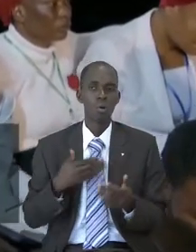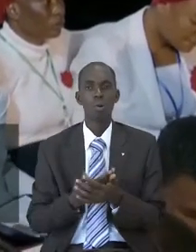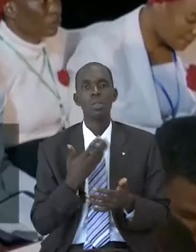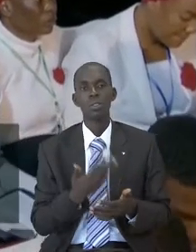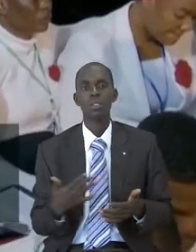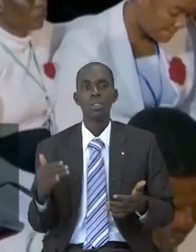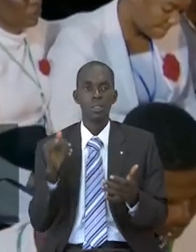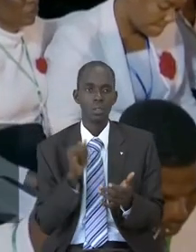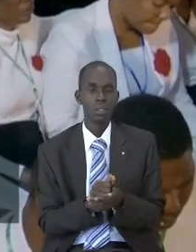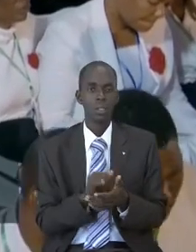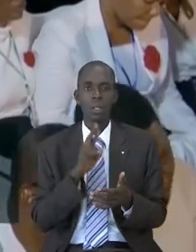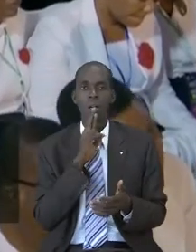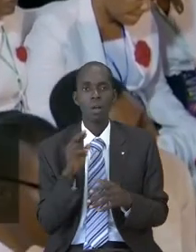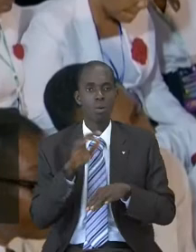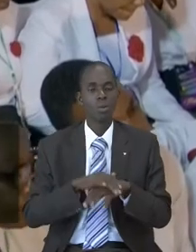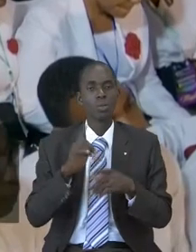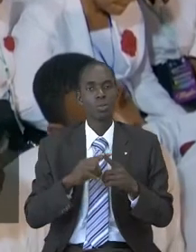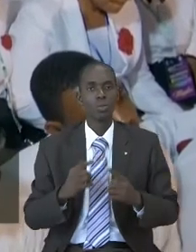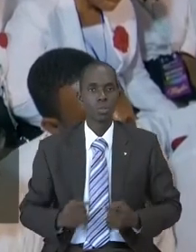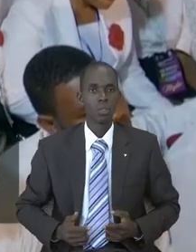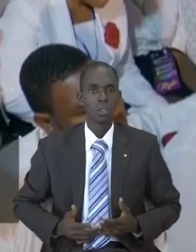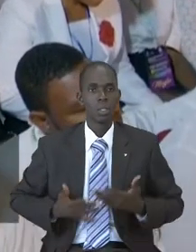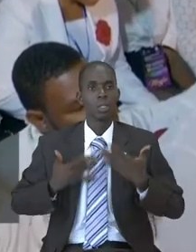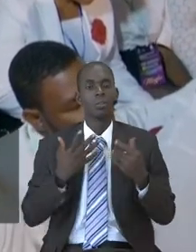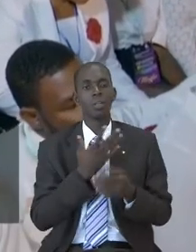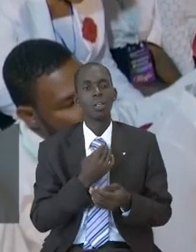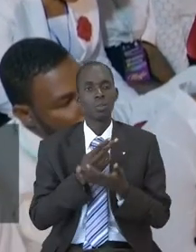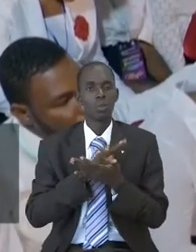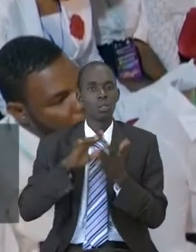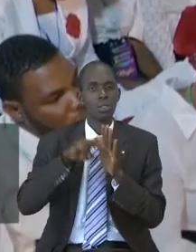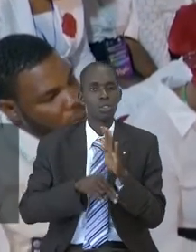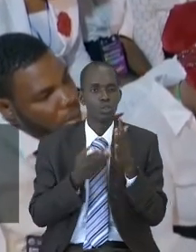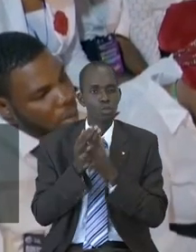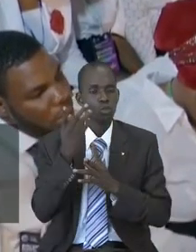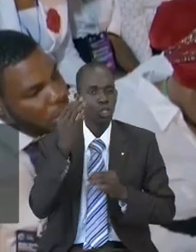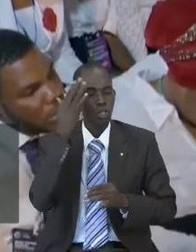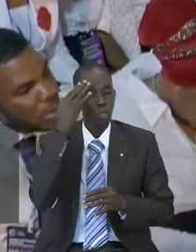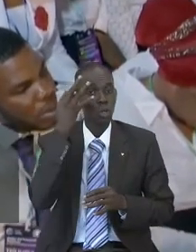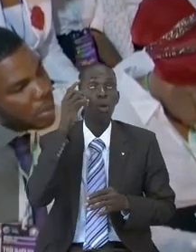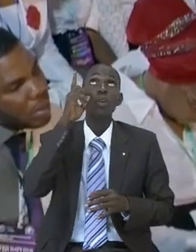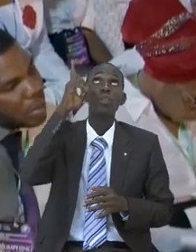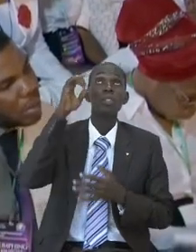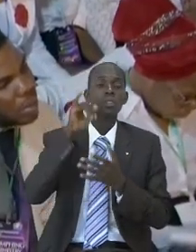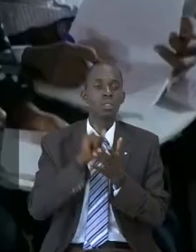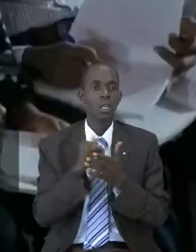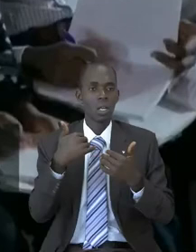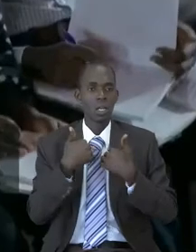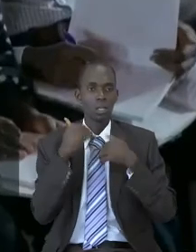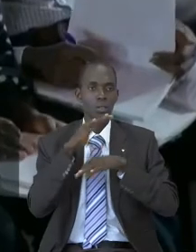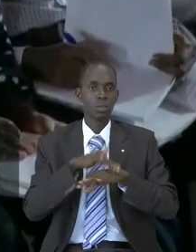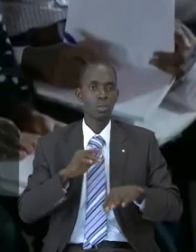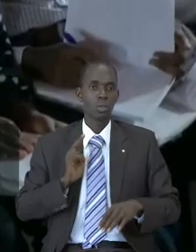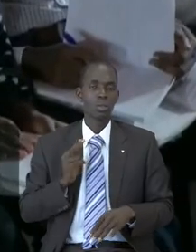that pertain to life and godliness, through the knowledge of him that has